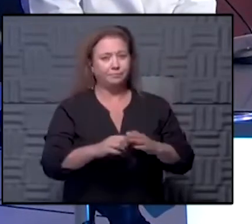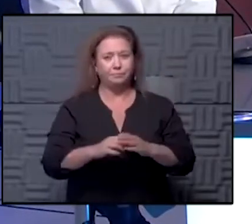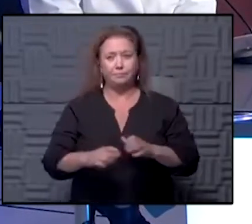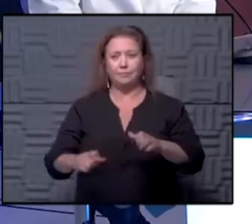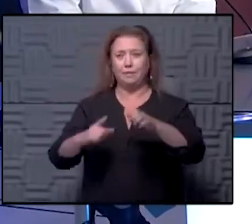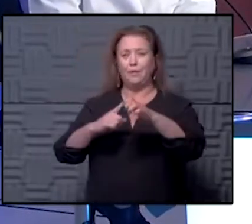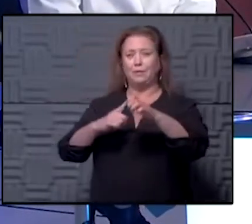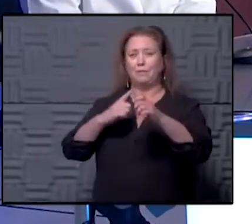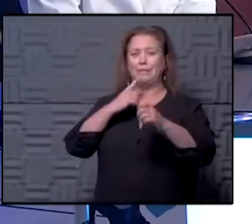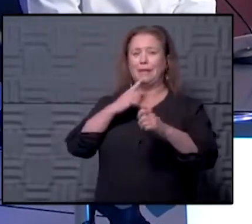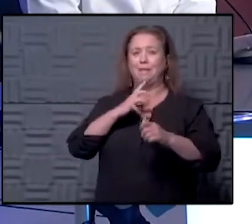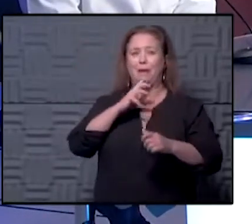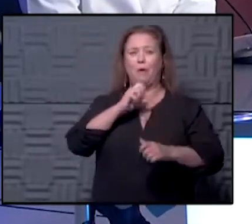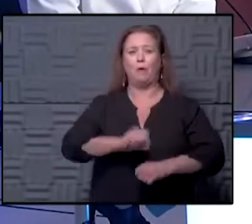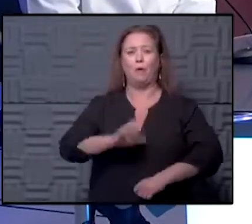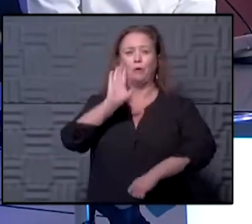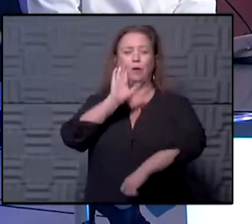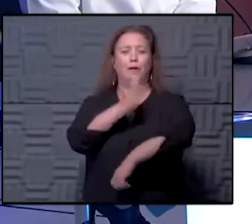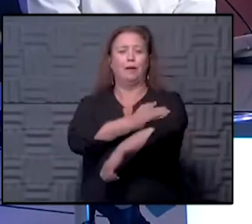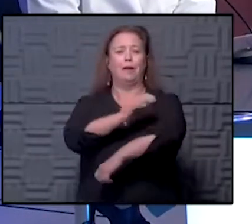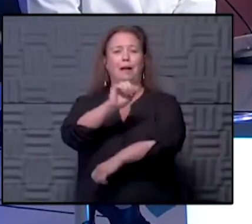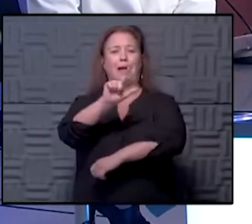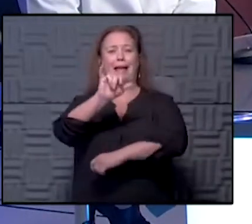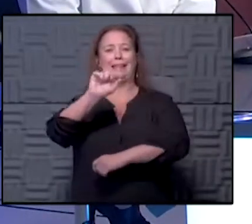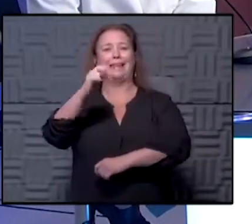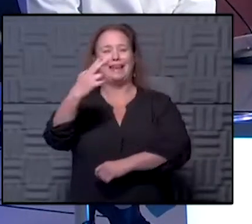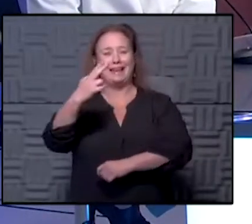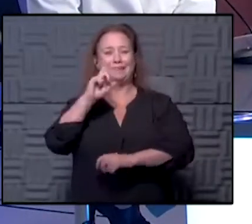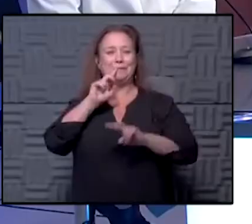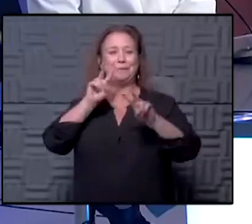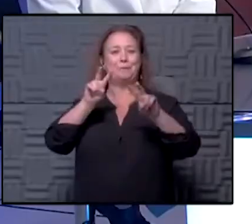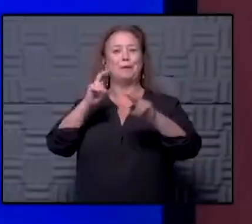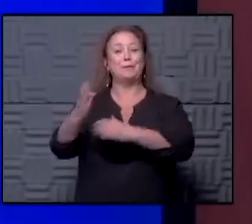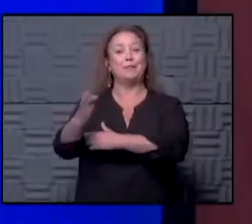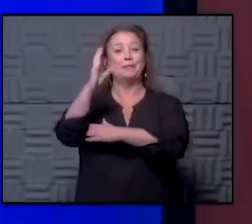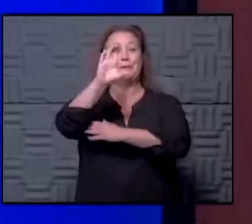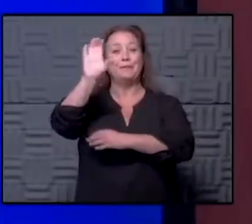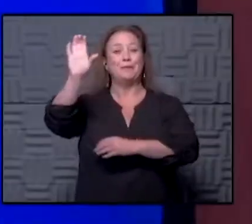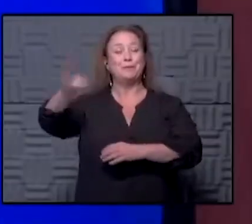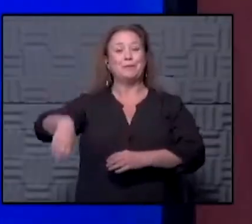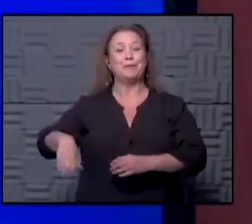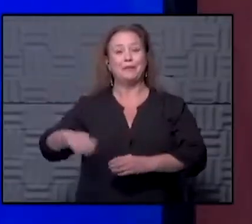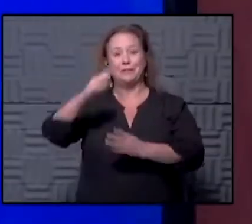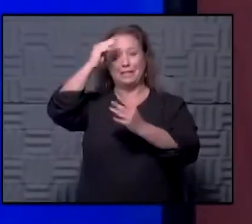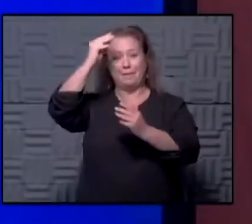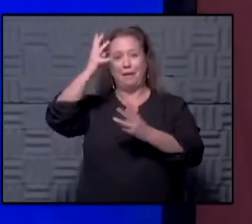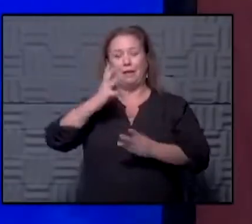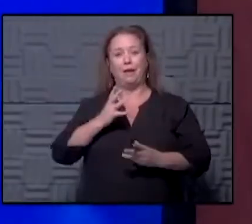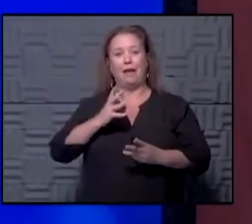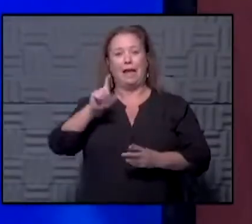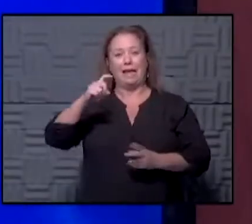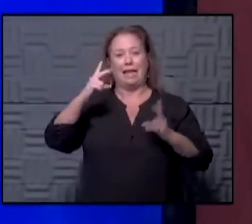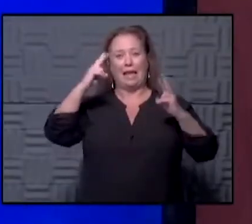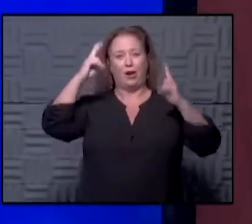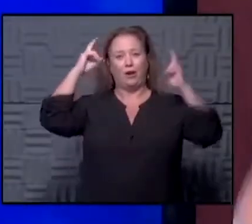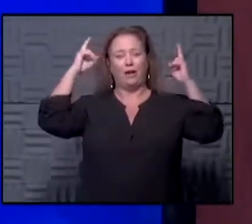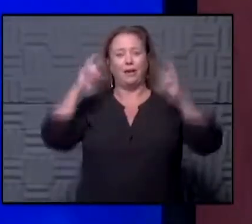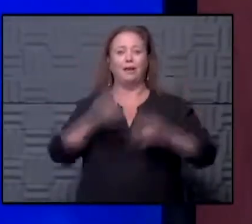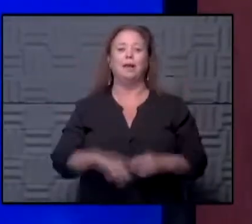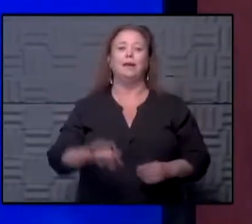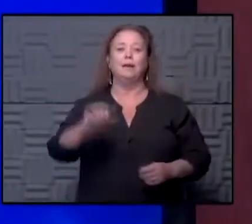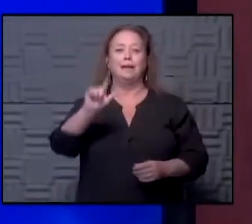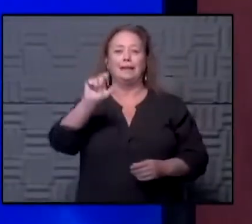say a shout out to my oldest daughter, Ilea, who is watching this morning from Chicago and just informed me that I need a haircut.